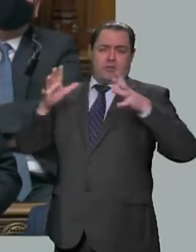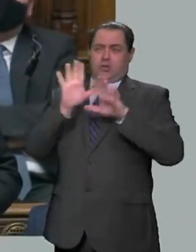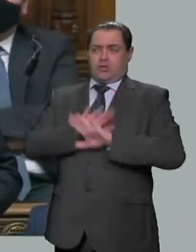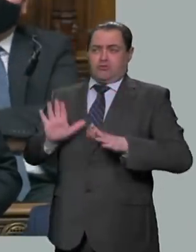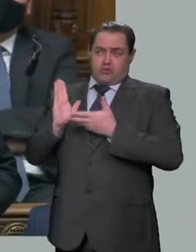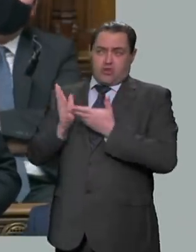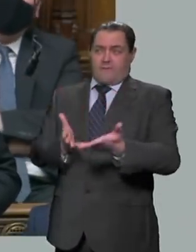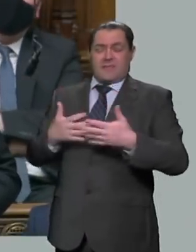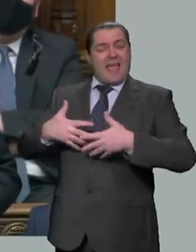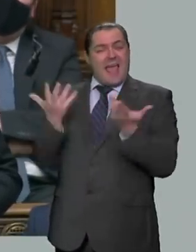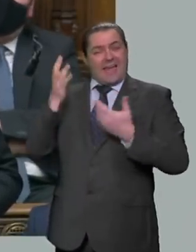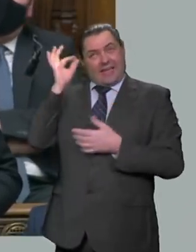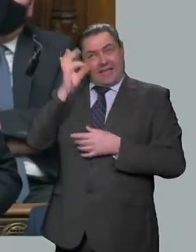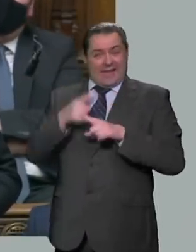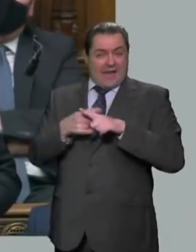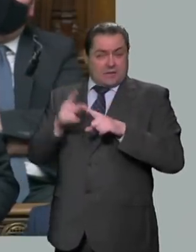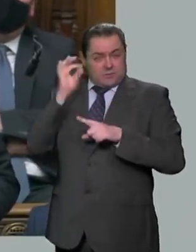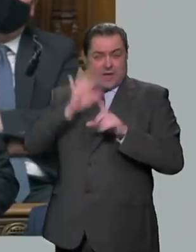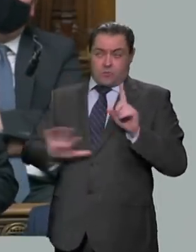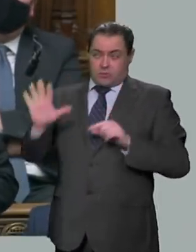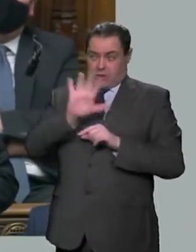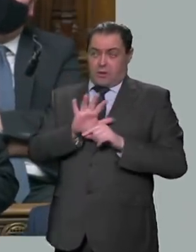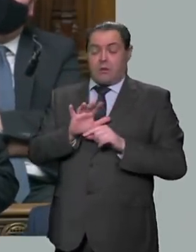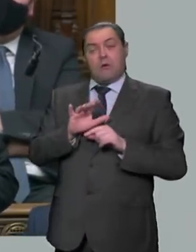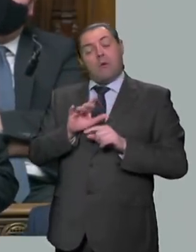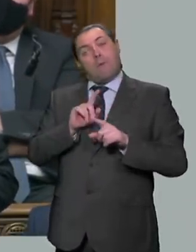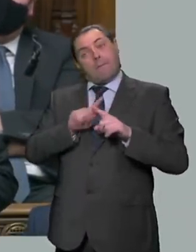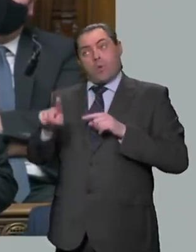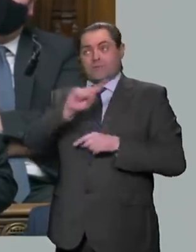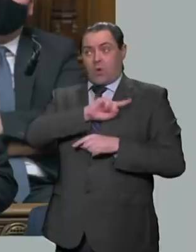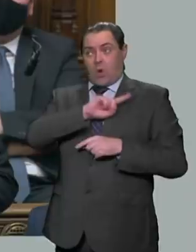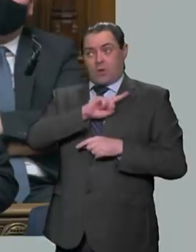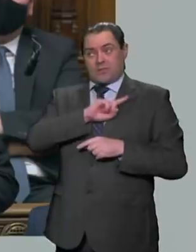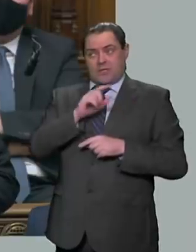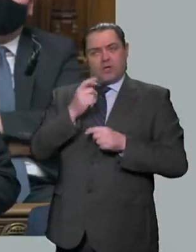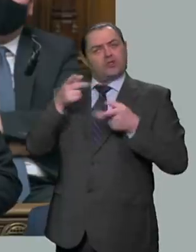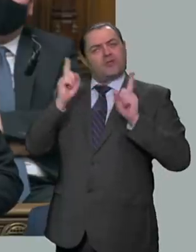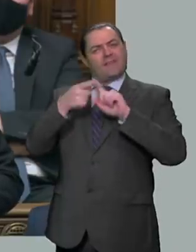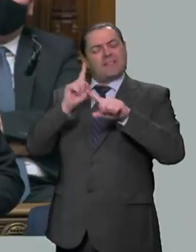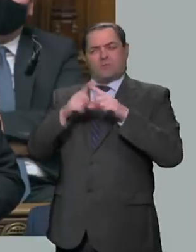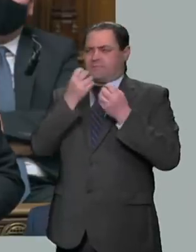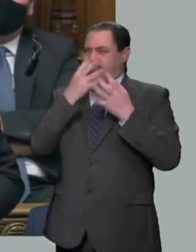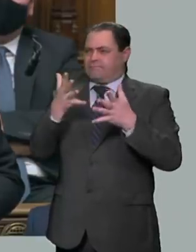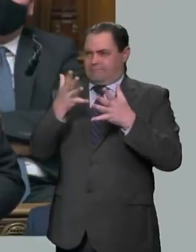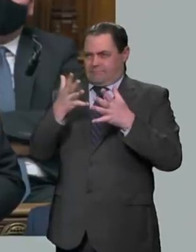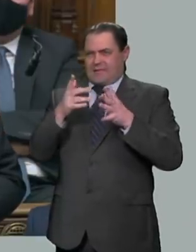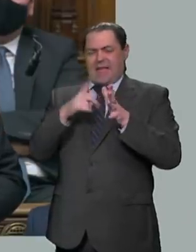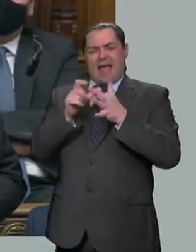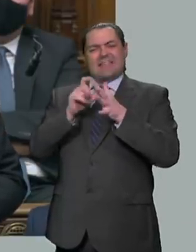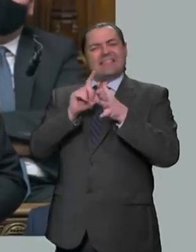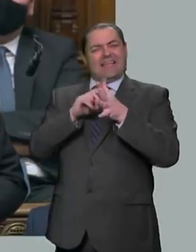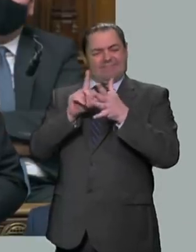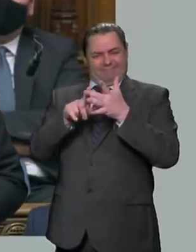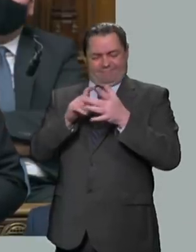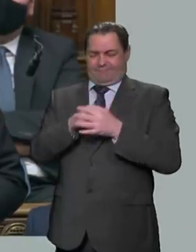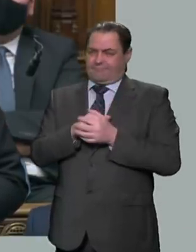of any local authority in England. Much of that credit is due to its exceptional Chief Executive, Mr. Adi Adetosoye.